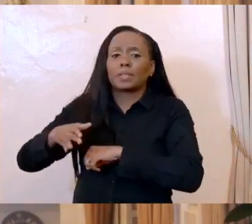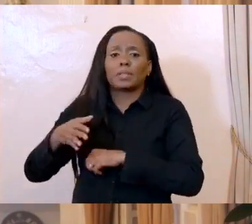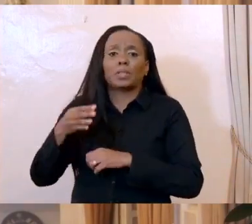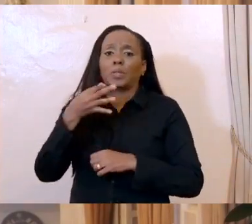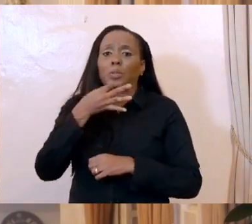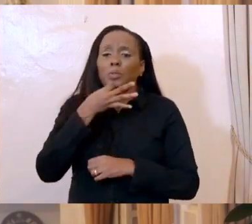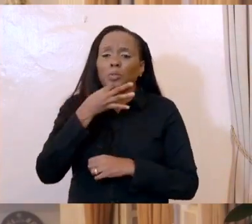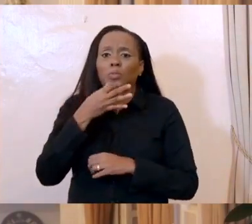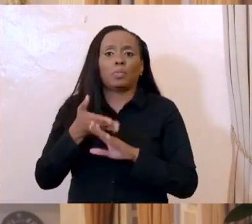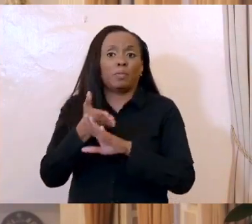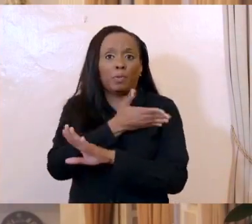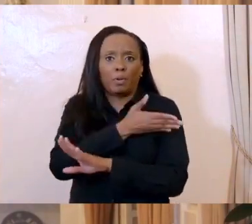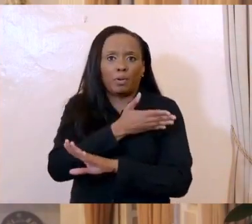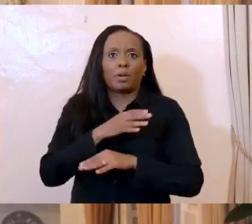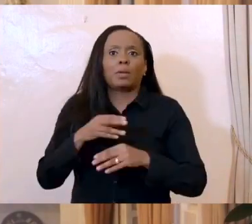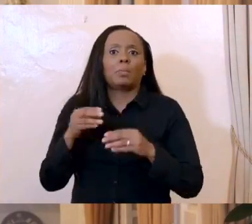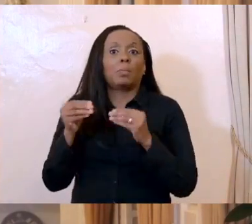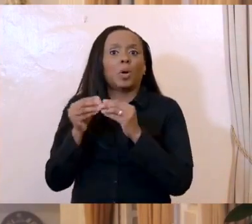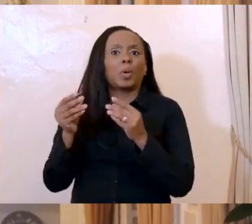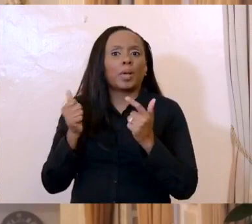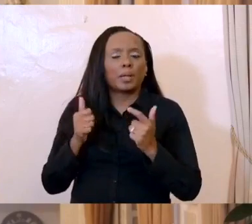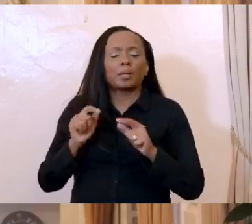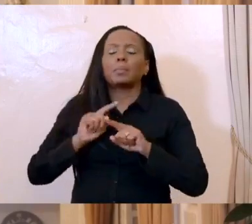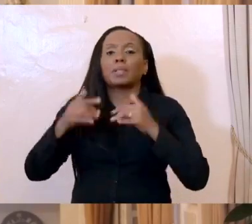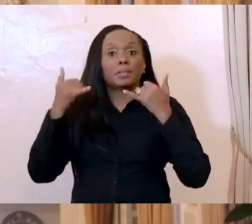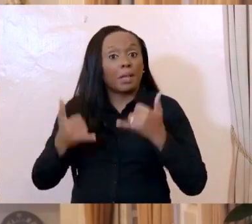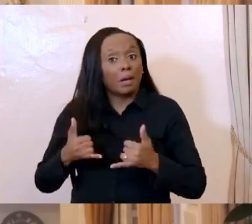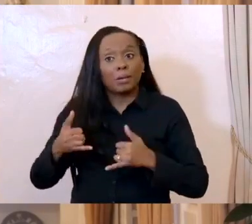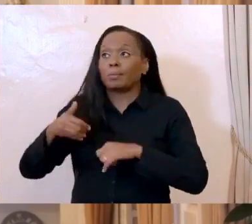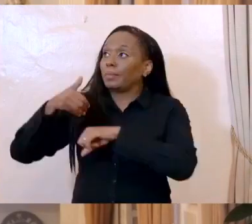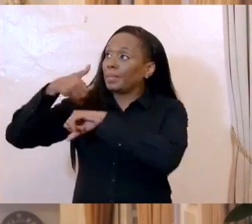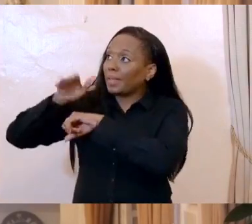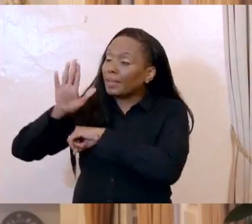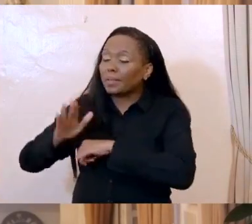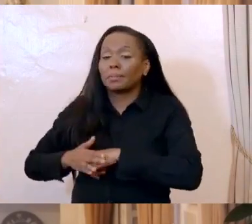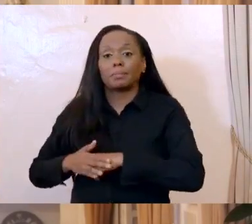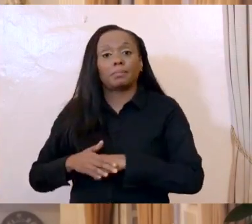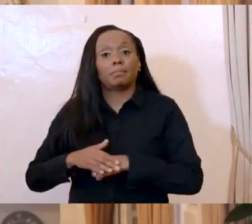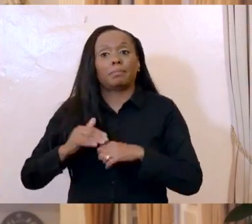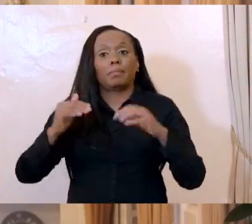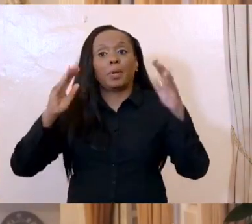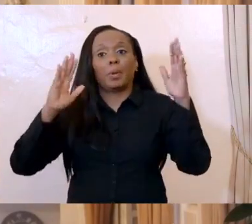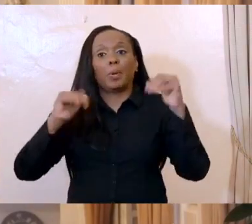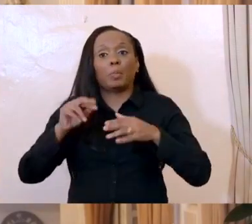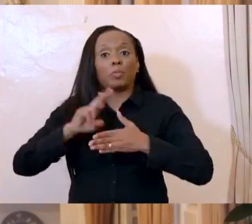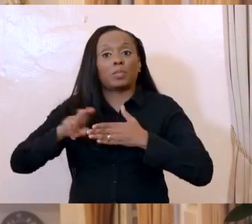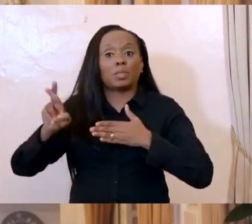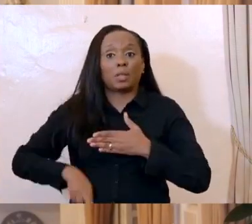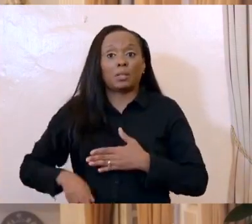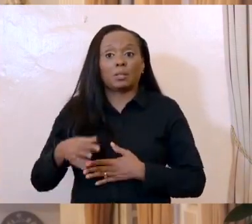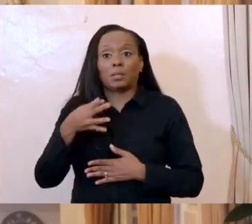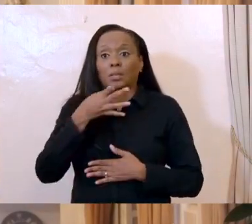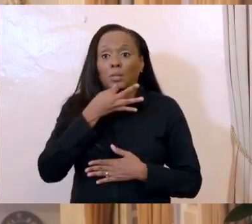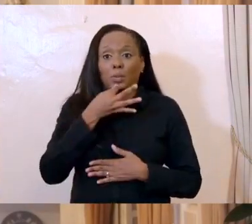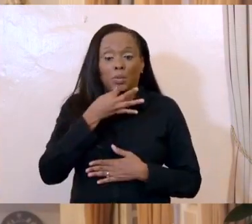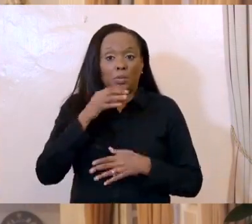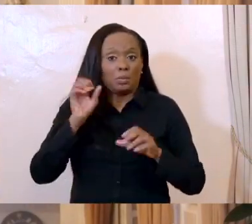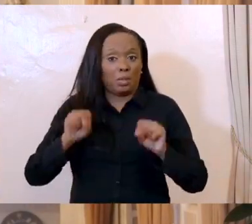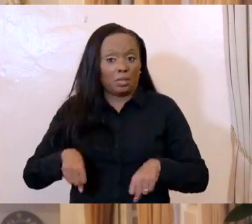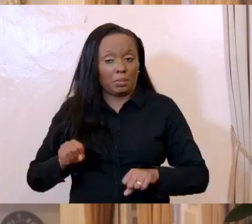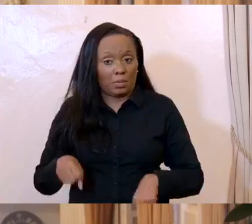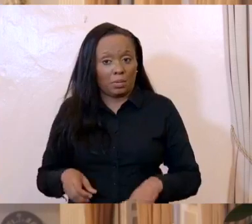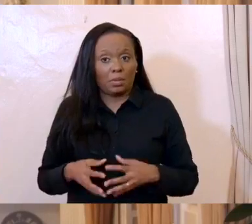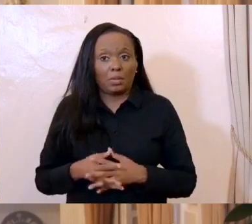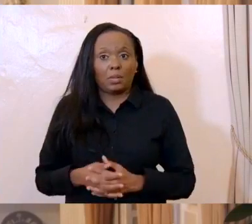so, and at this point they are with CARFA, and we are hoping that we'll be able to get back the results as soon as